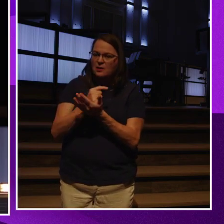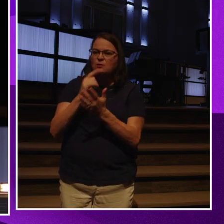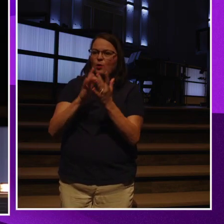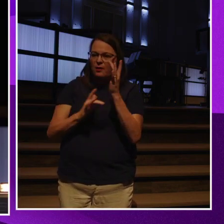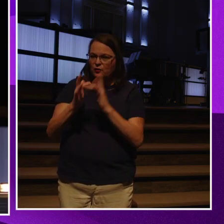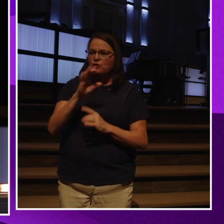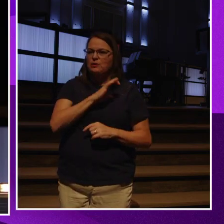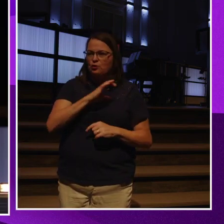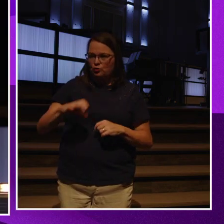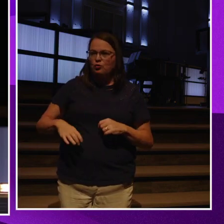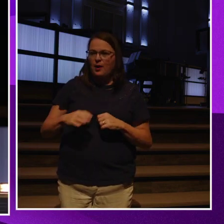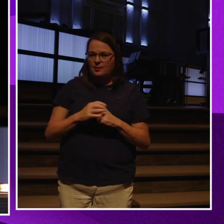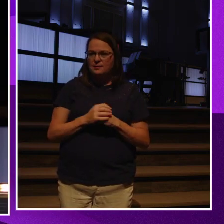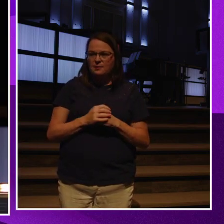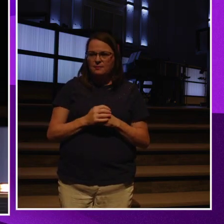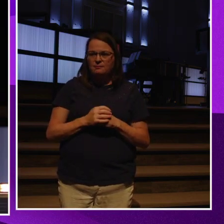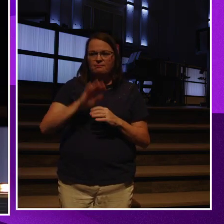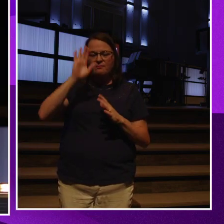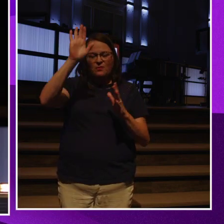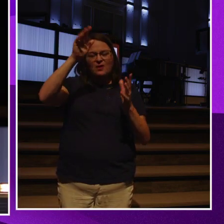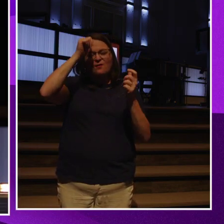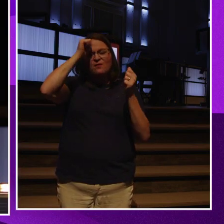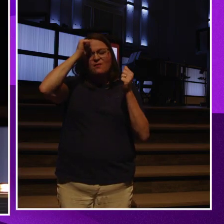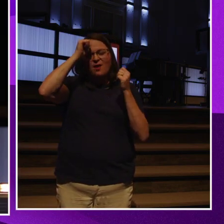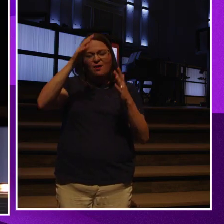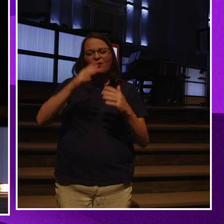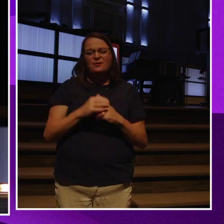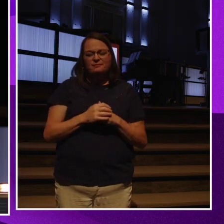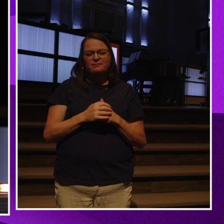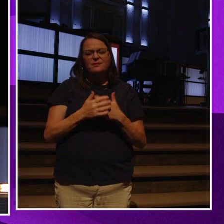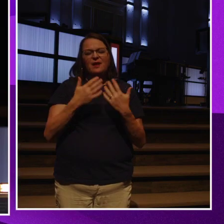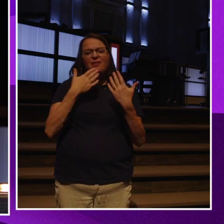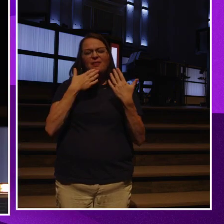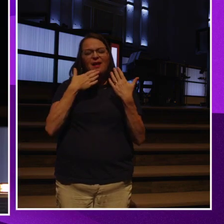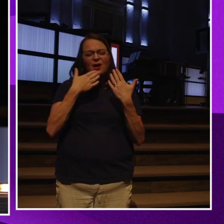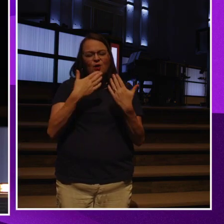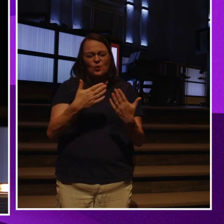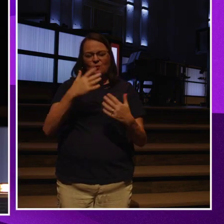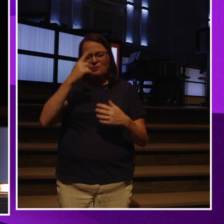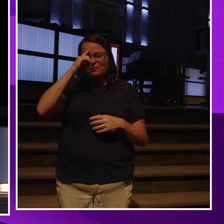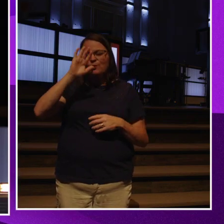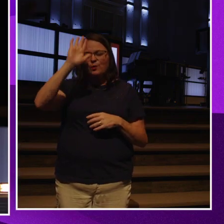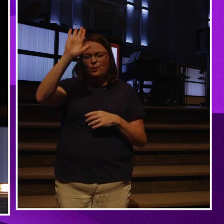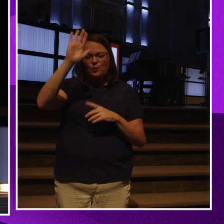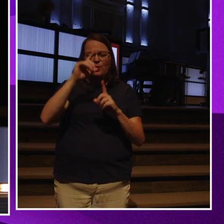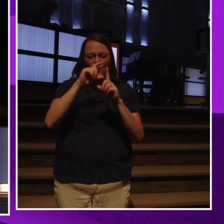Christ. Father, thank you for your word.